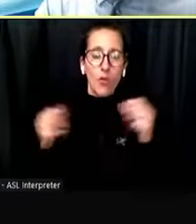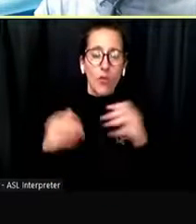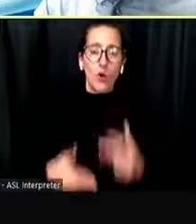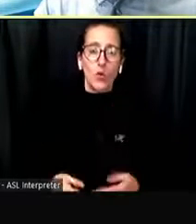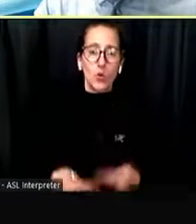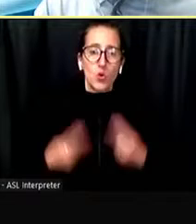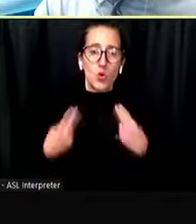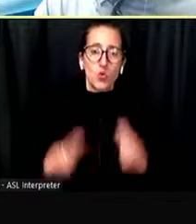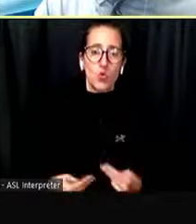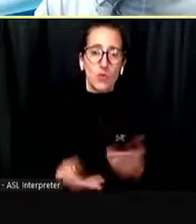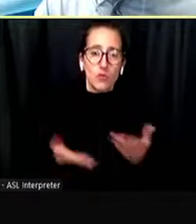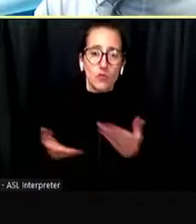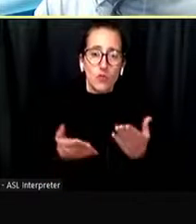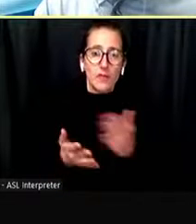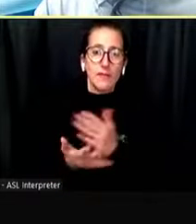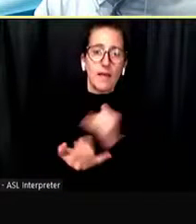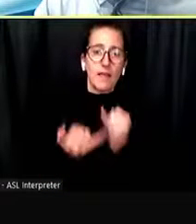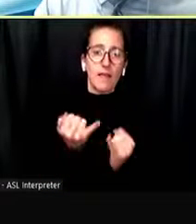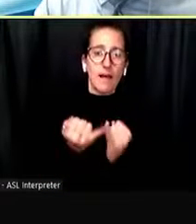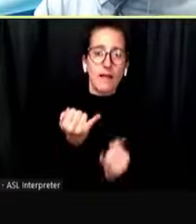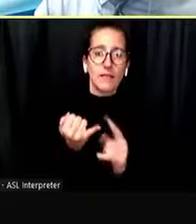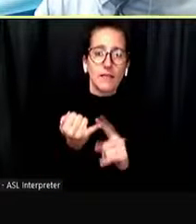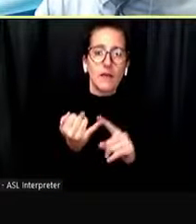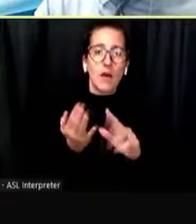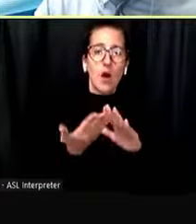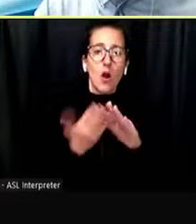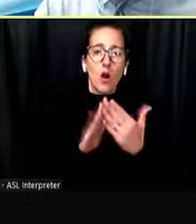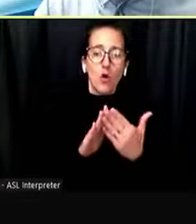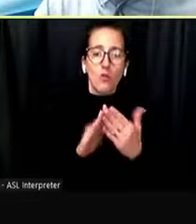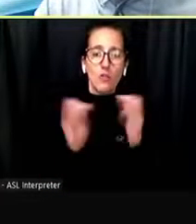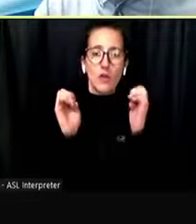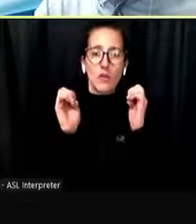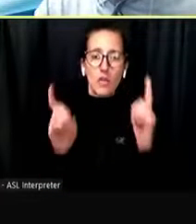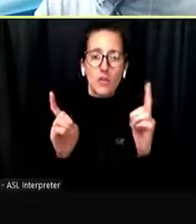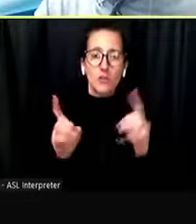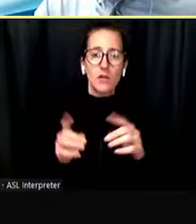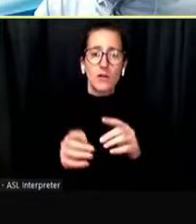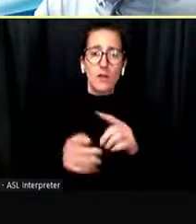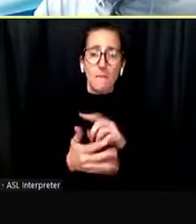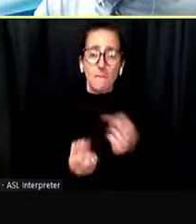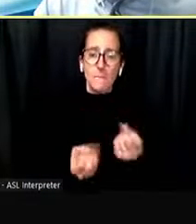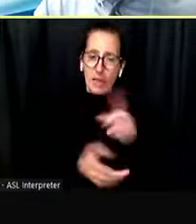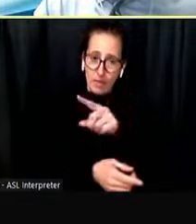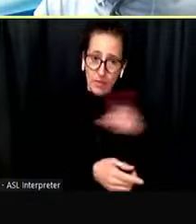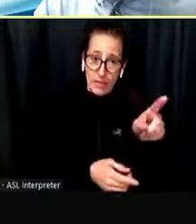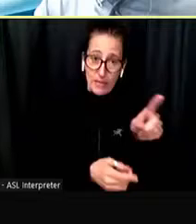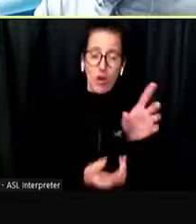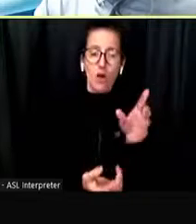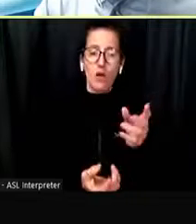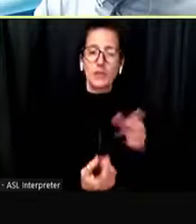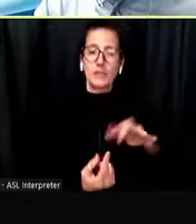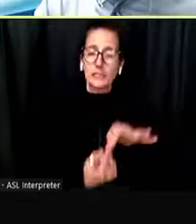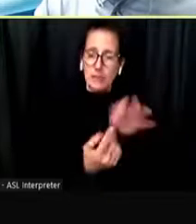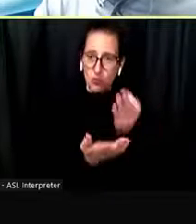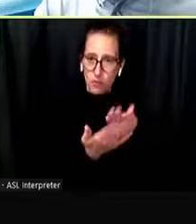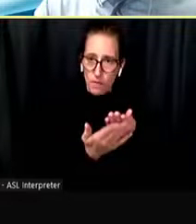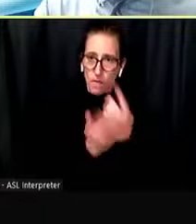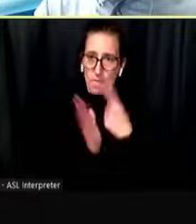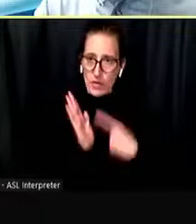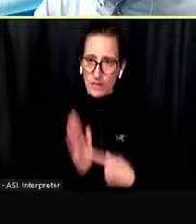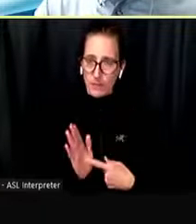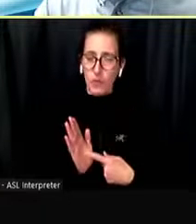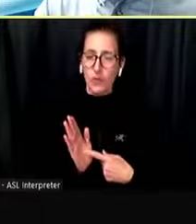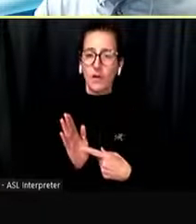Many of these are actually special funds. So just to give you some examples, it's that most of our general government and the public safety and